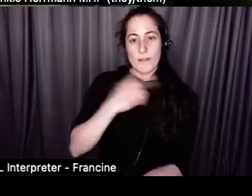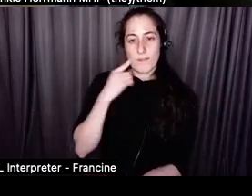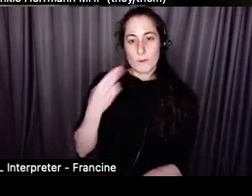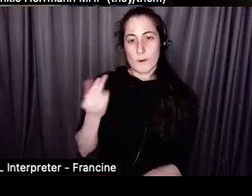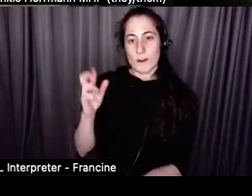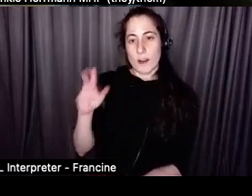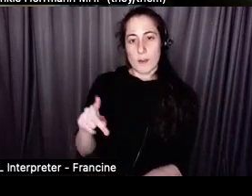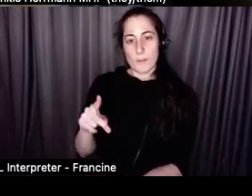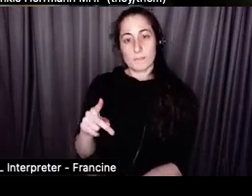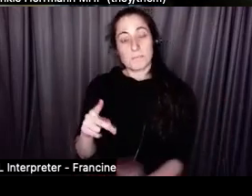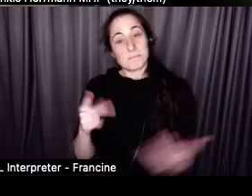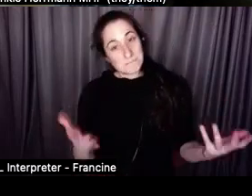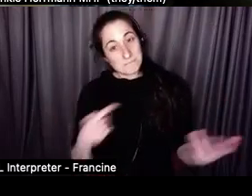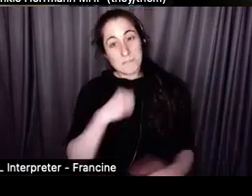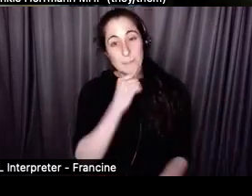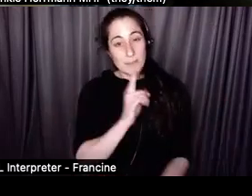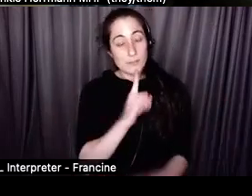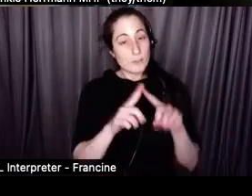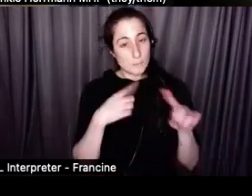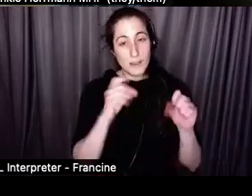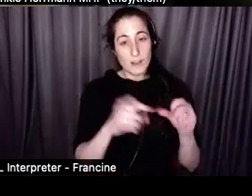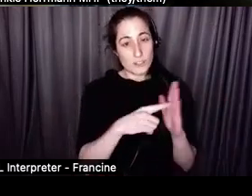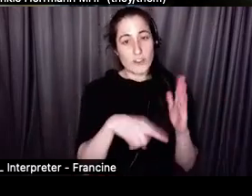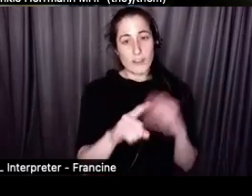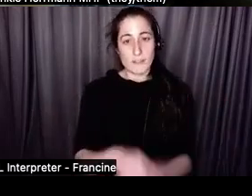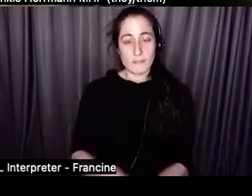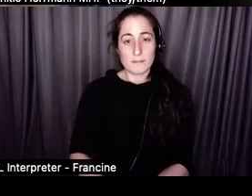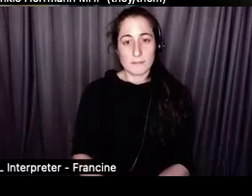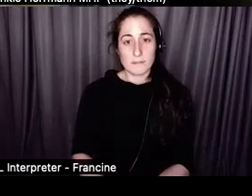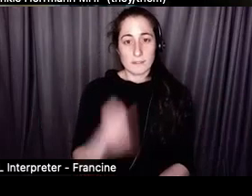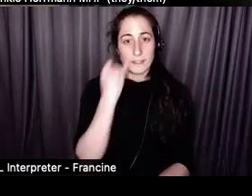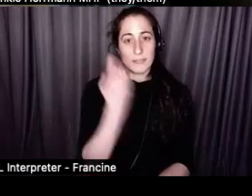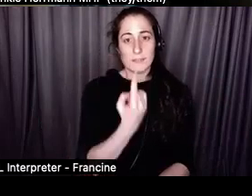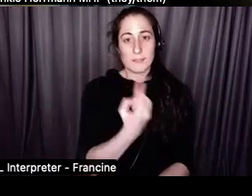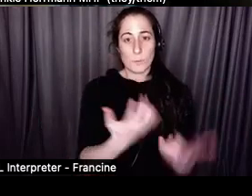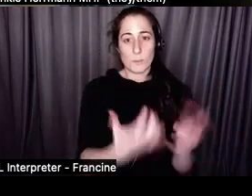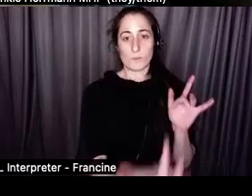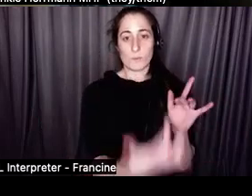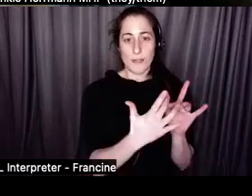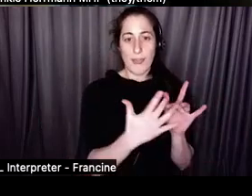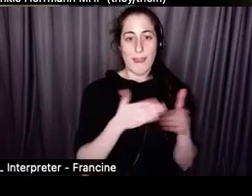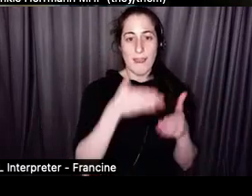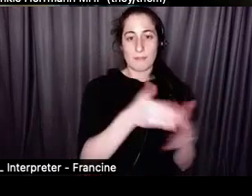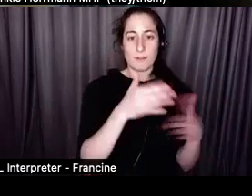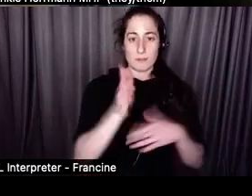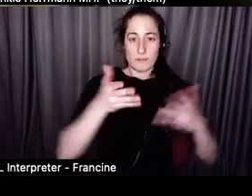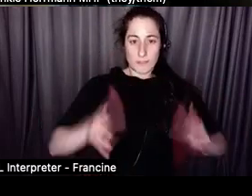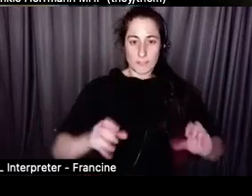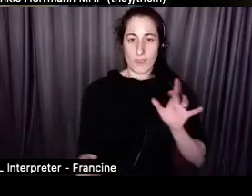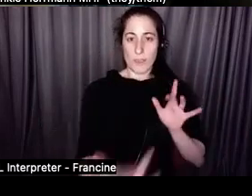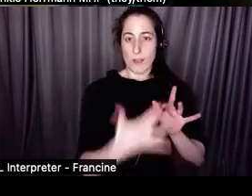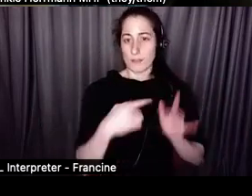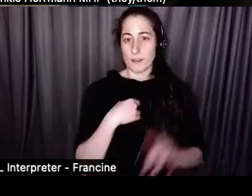That I don't know off the top of my head, but I could certainly look it up. If somebody wants to reach out to us after the presentation, I can look it up for you.